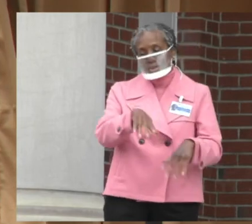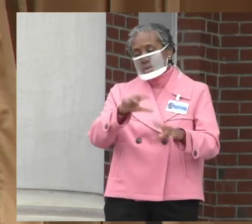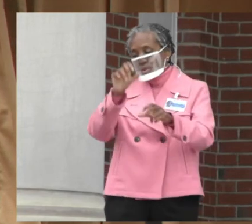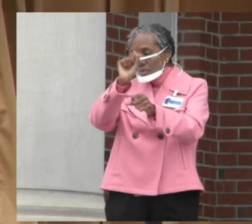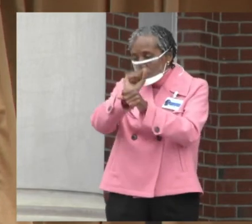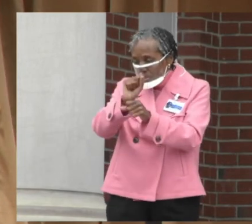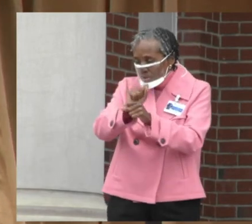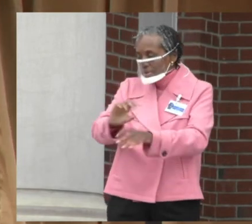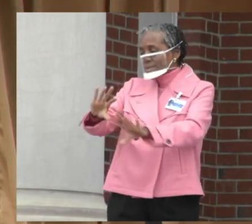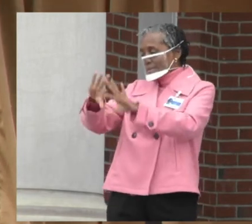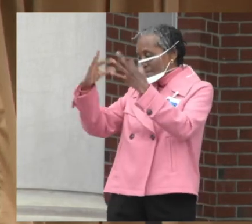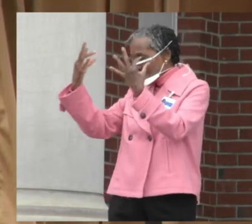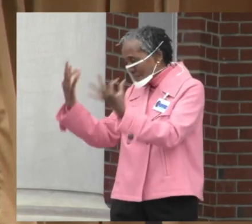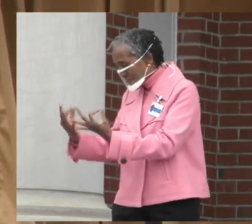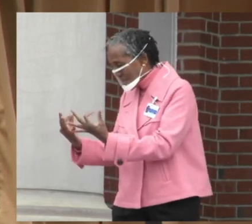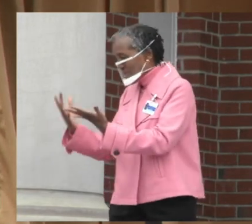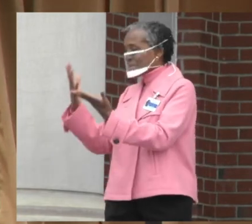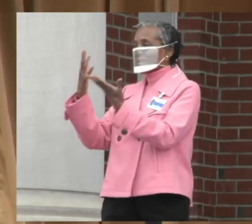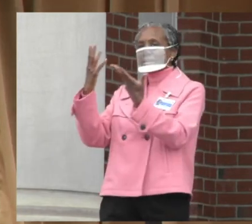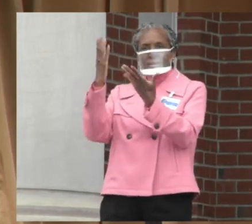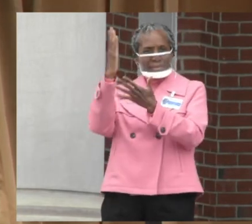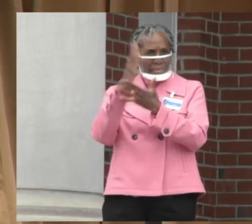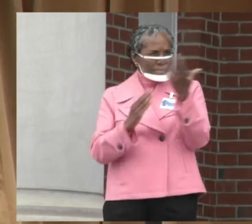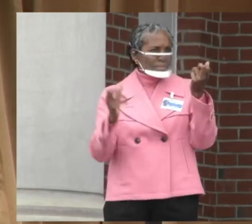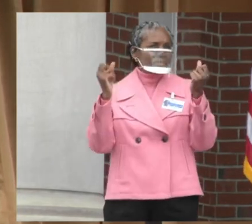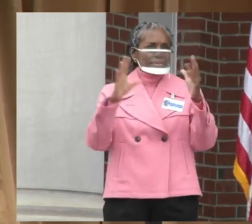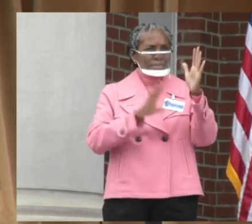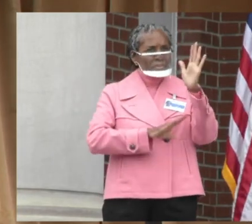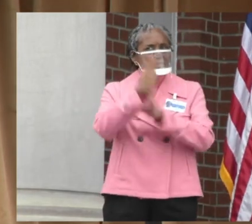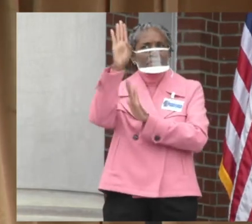have persisted and even excelled in their studies.